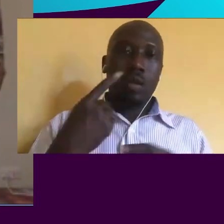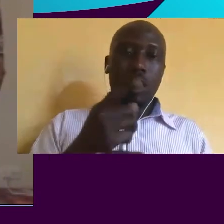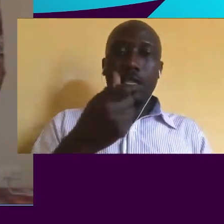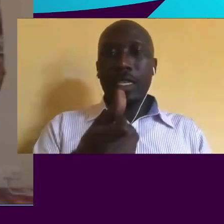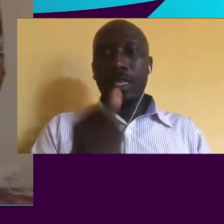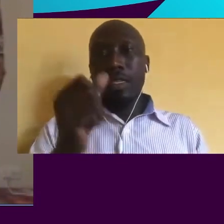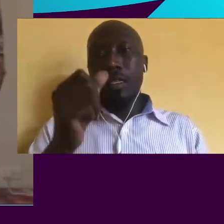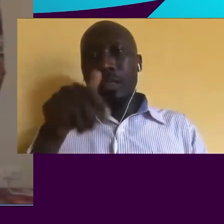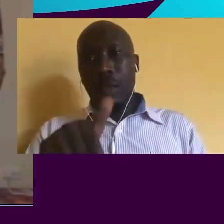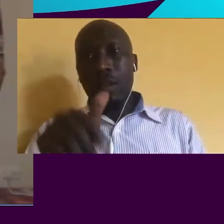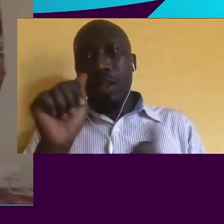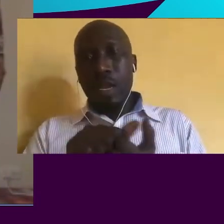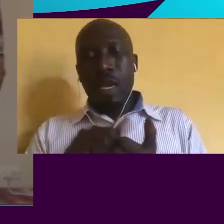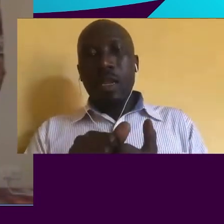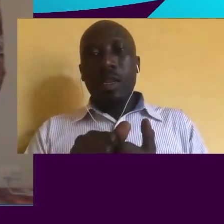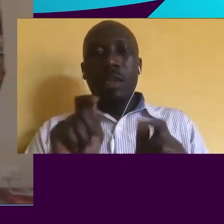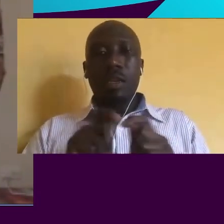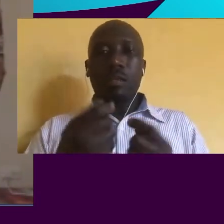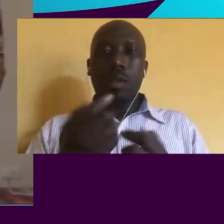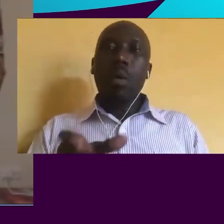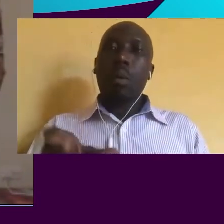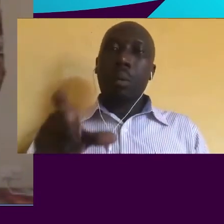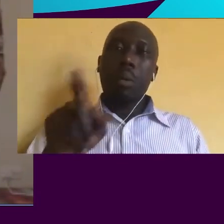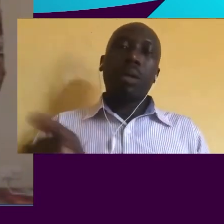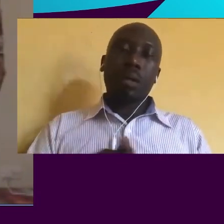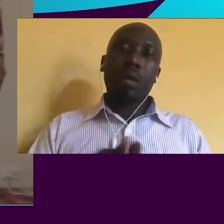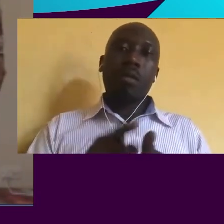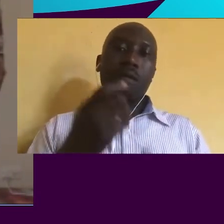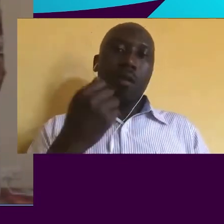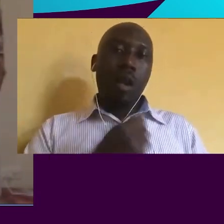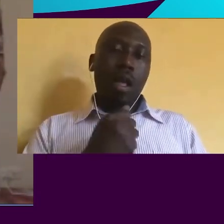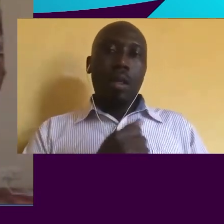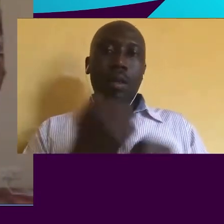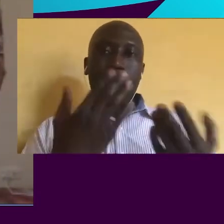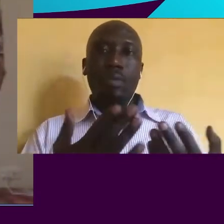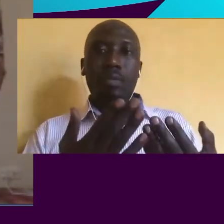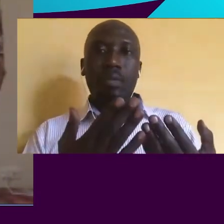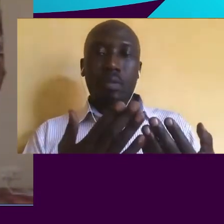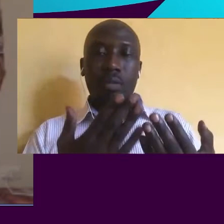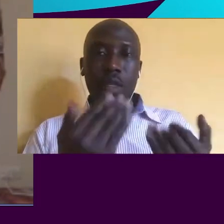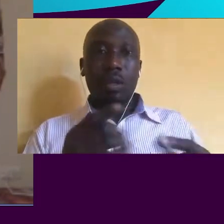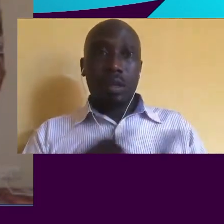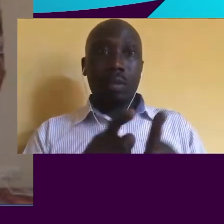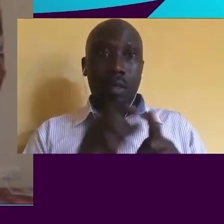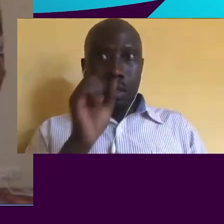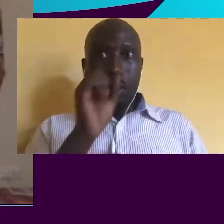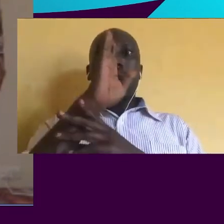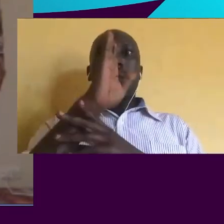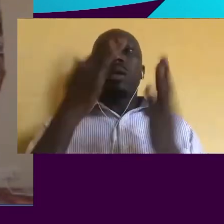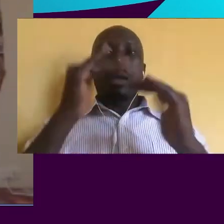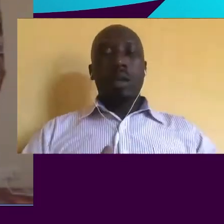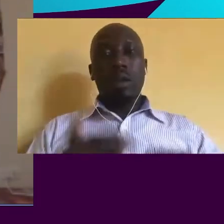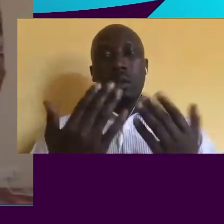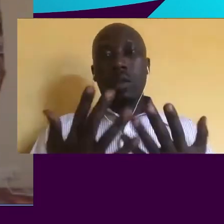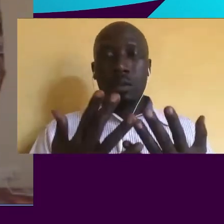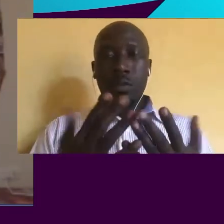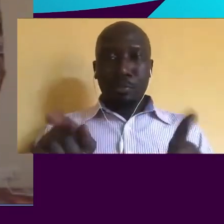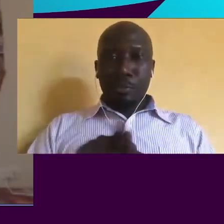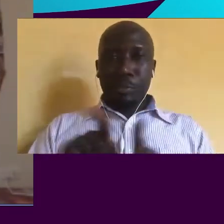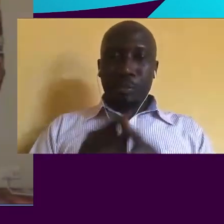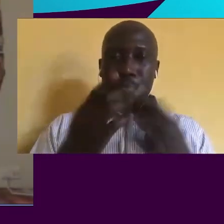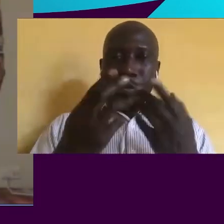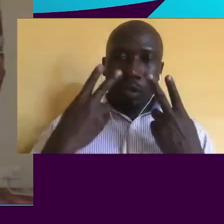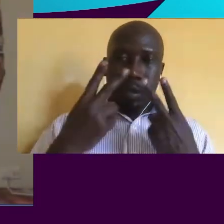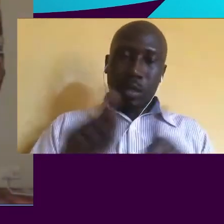now, regularly training, playing, and it's really amazing. But as we're seeing this, we're also